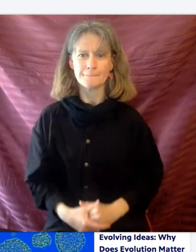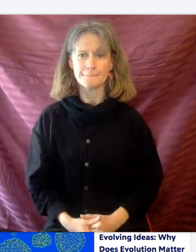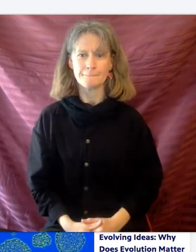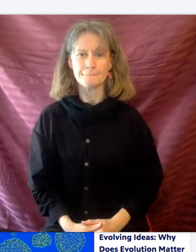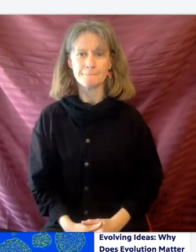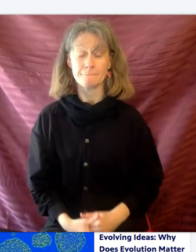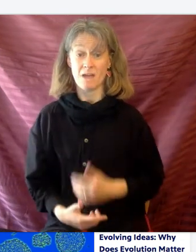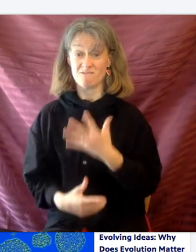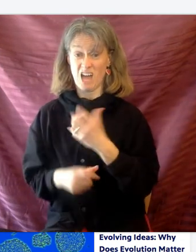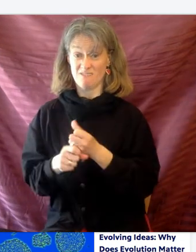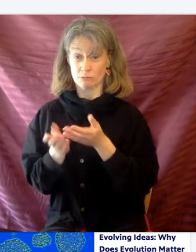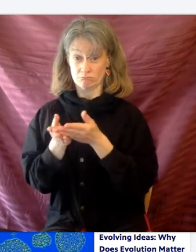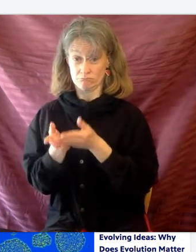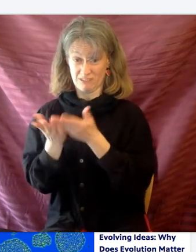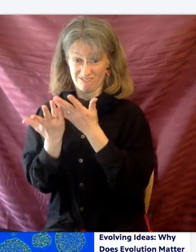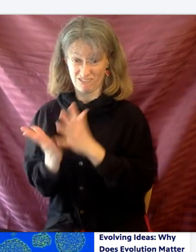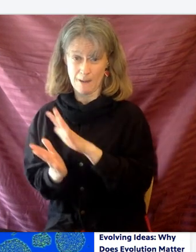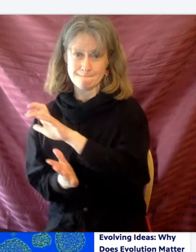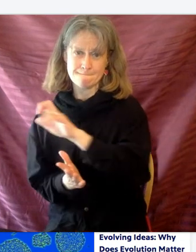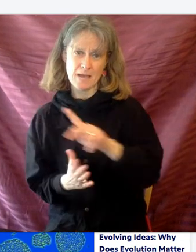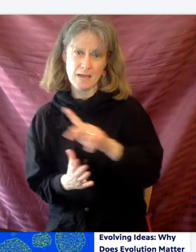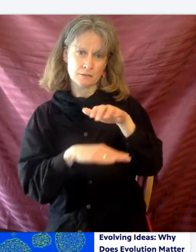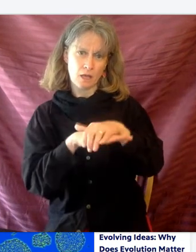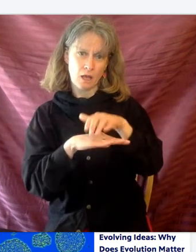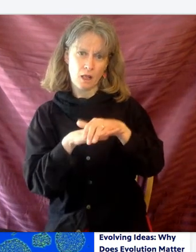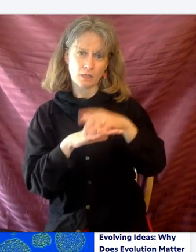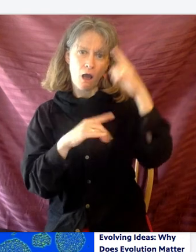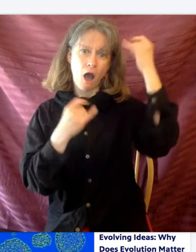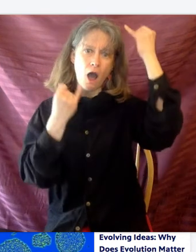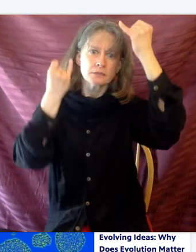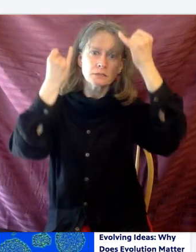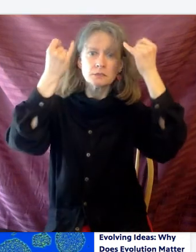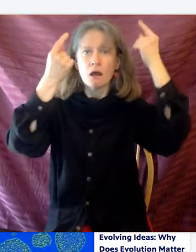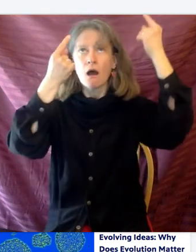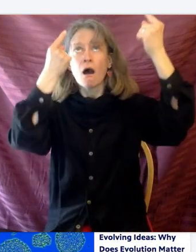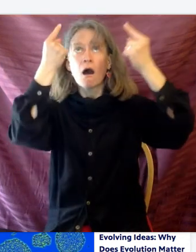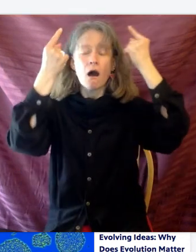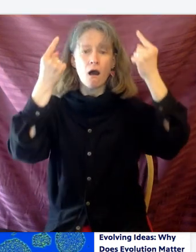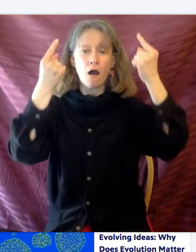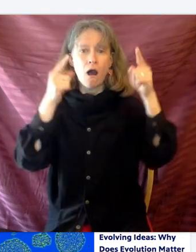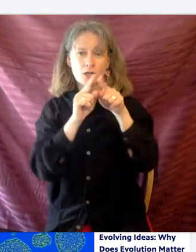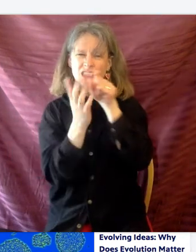He returned to England with his mind and notebooks full of fantastic images.